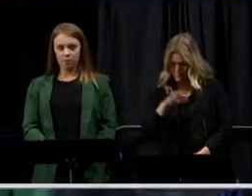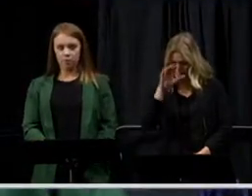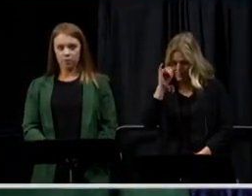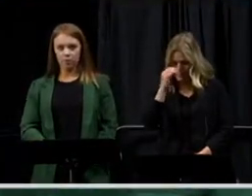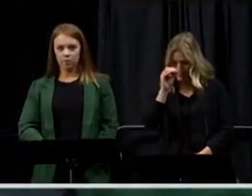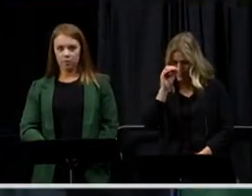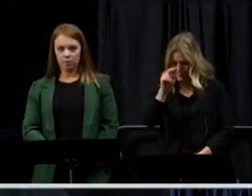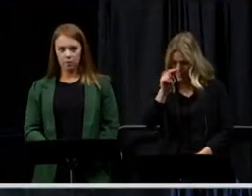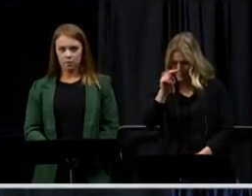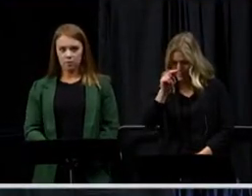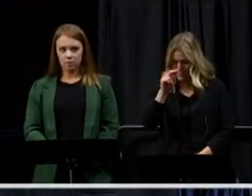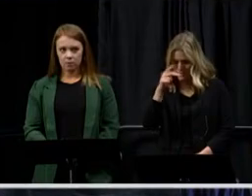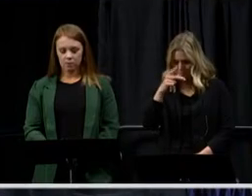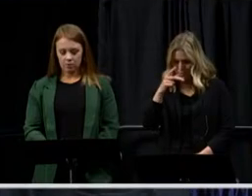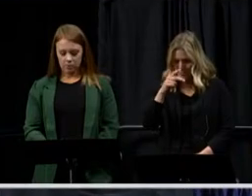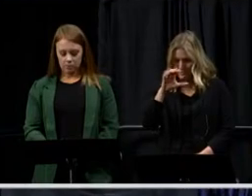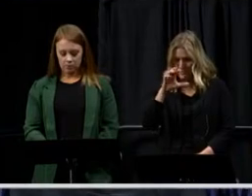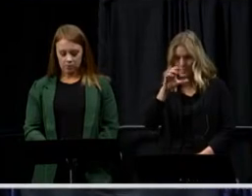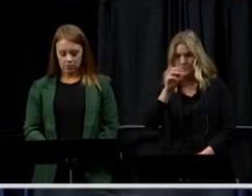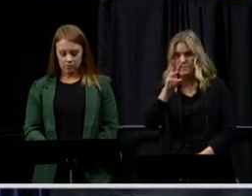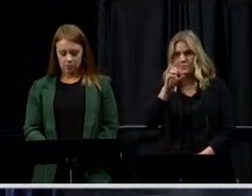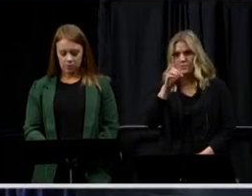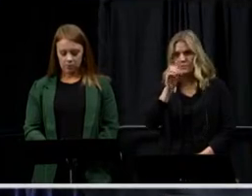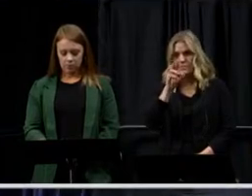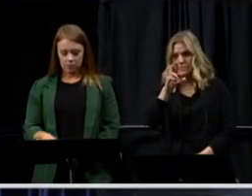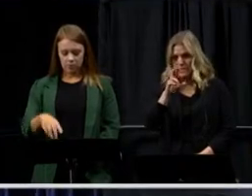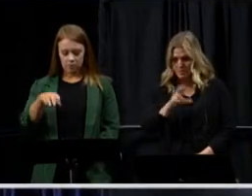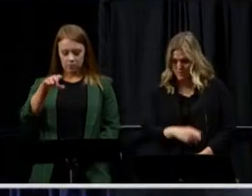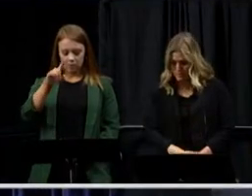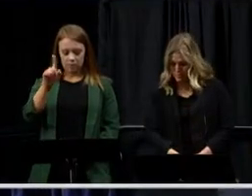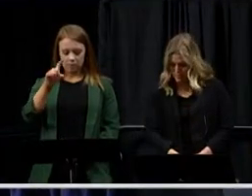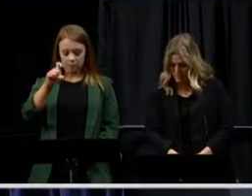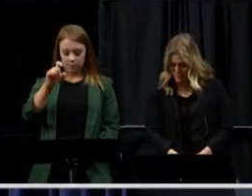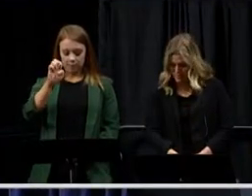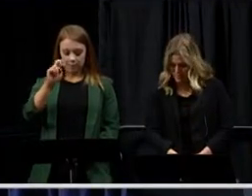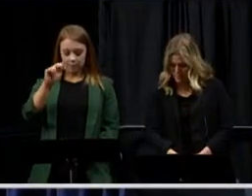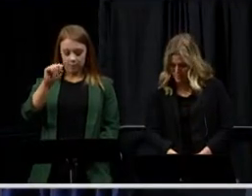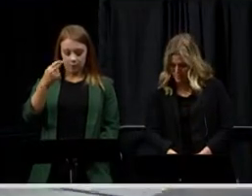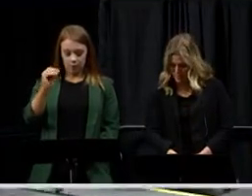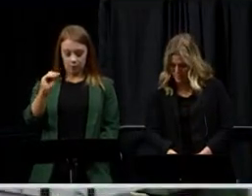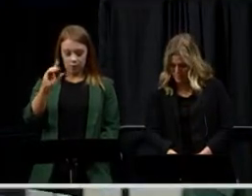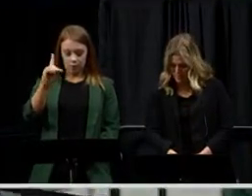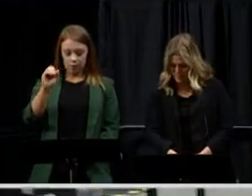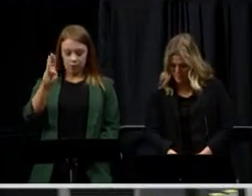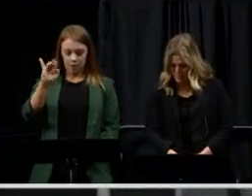John Preston Crowder. Zinto Cornelius Dobbins.